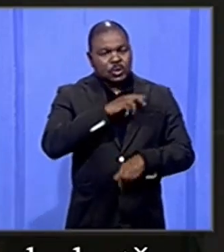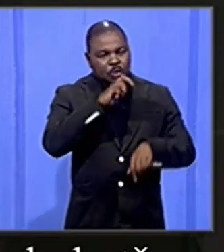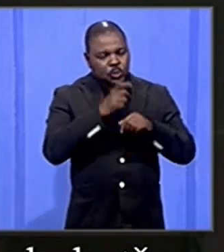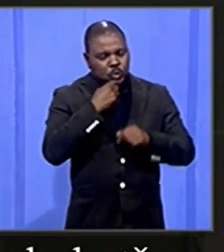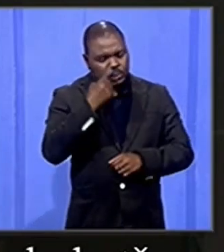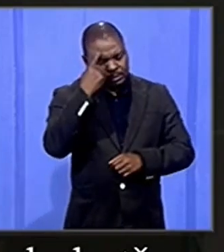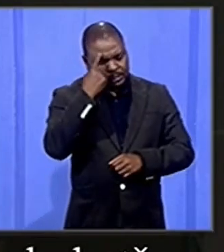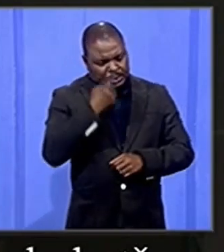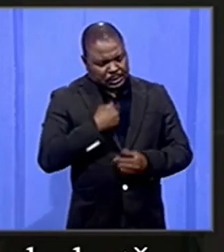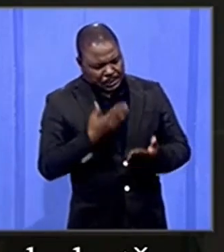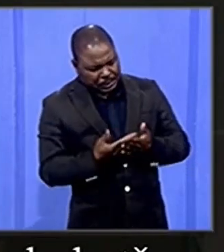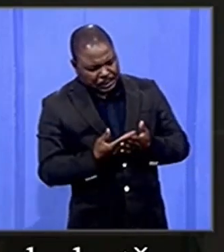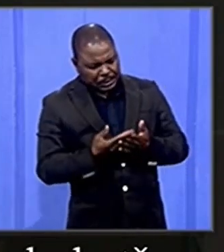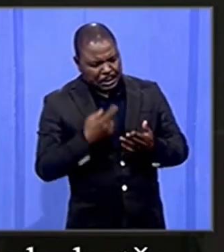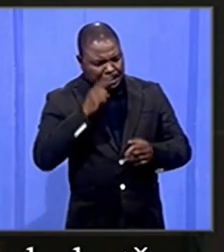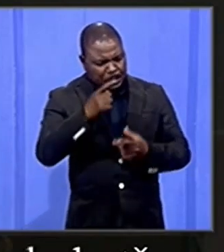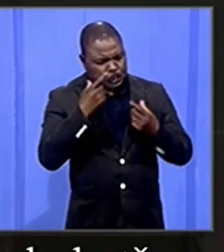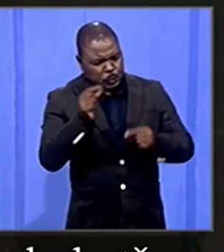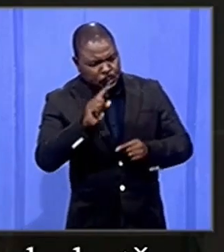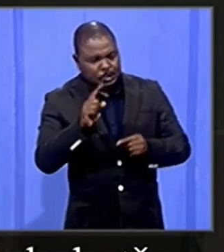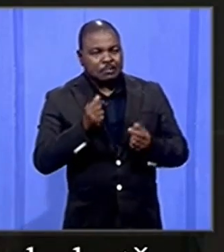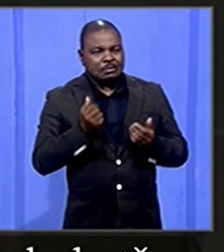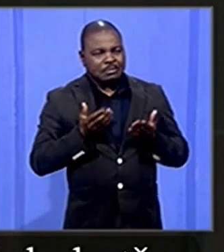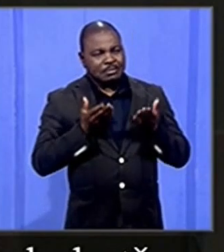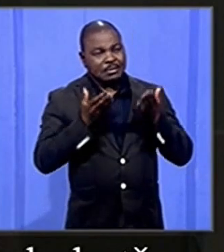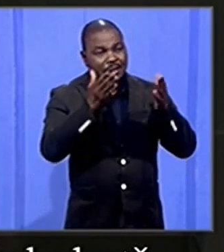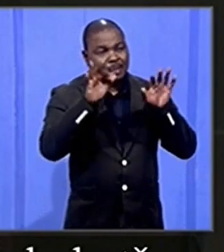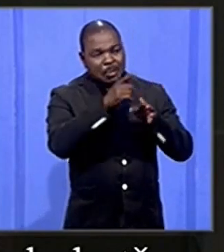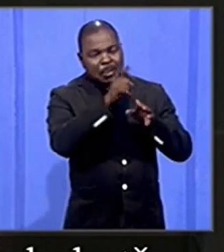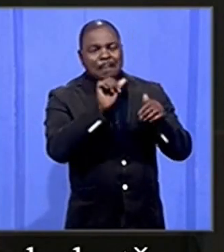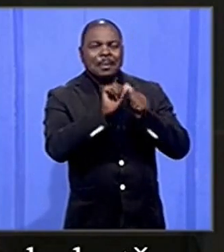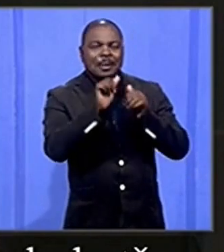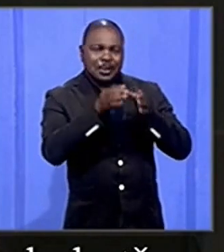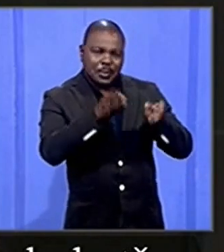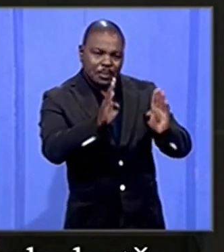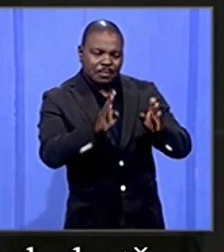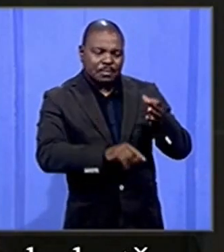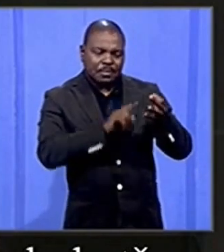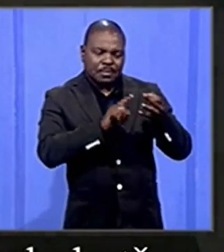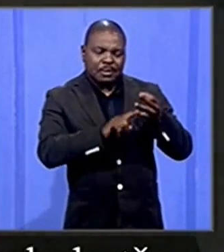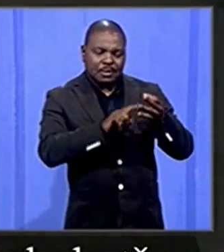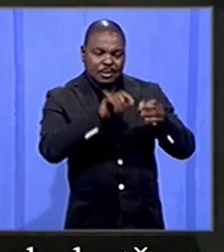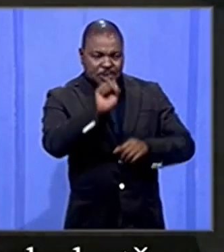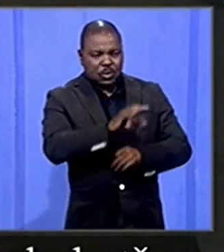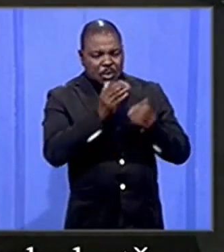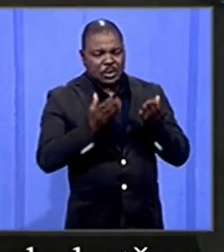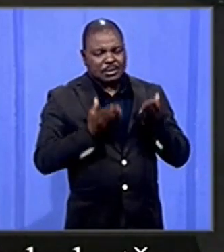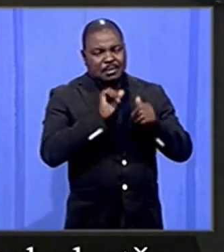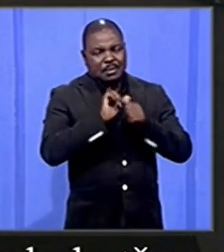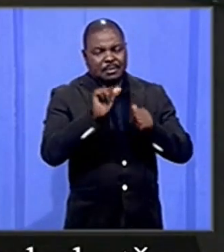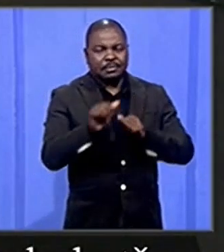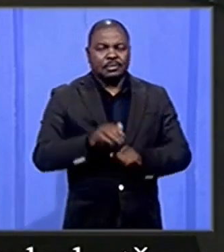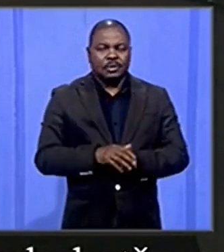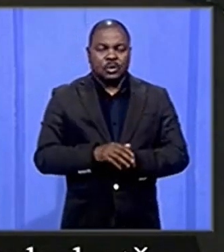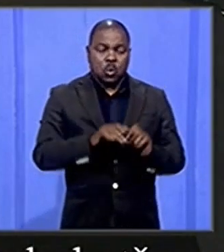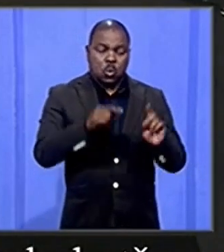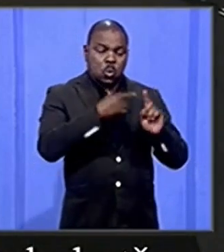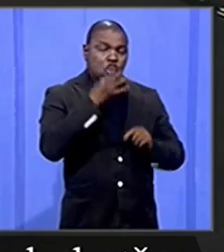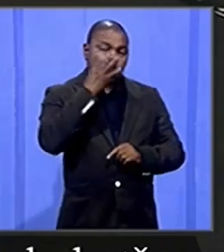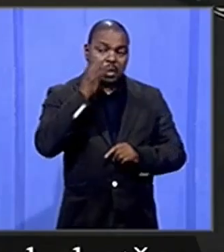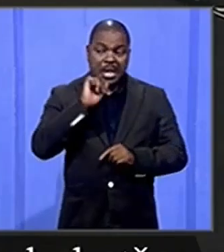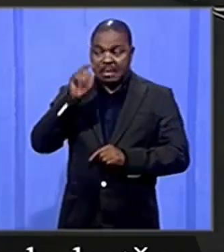do to serve our people better and our country better. O tlaleleditše ka gore ge e be se ka batho